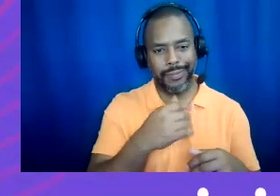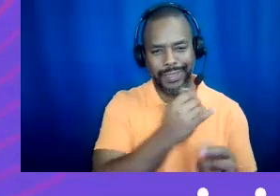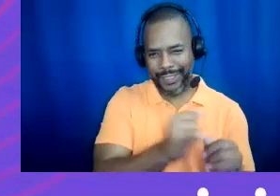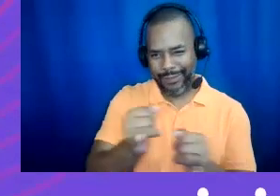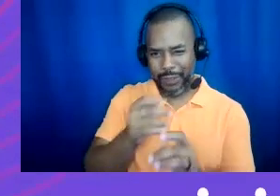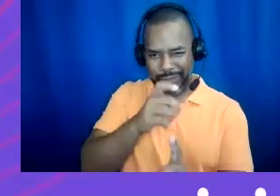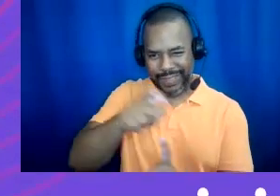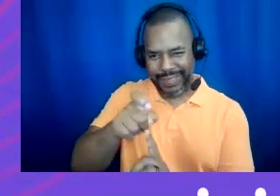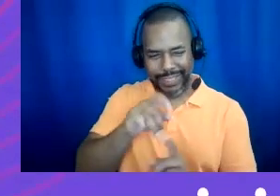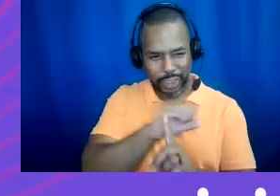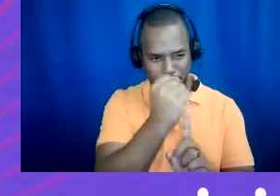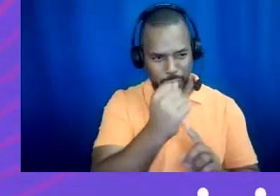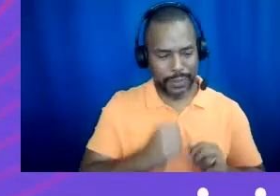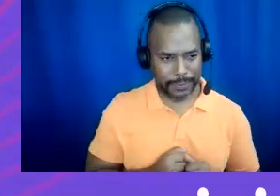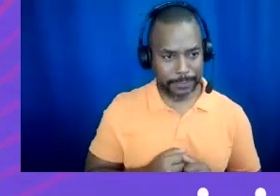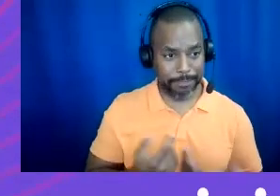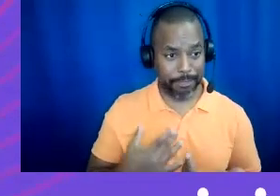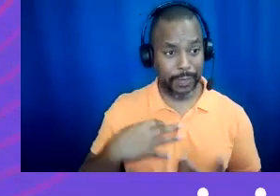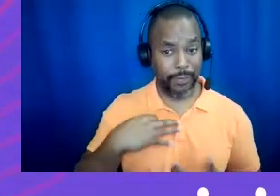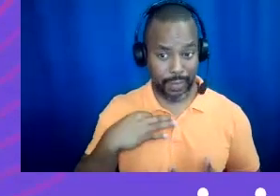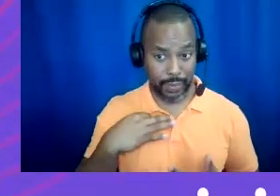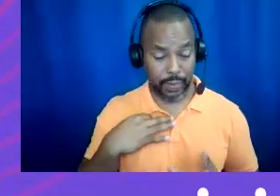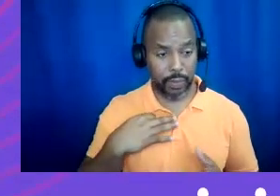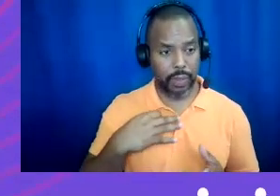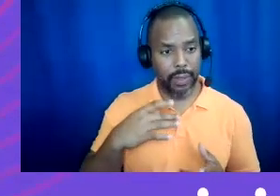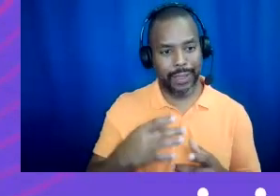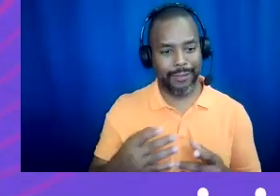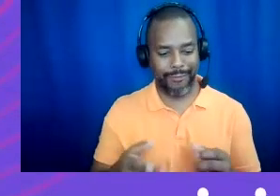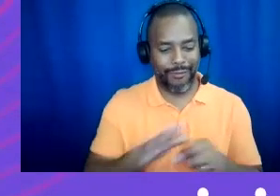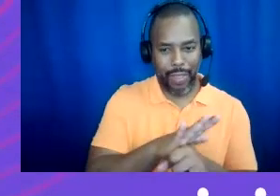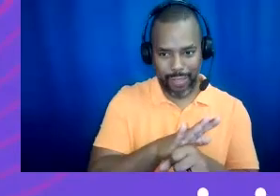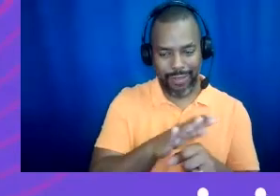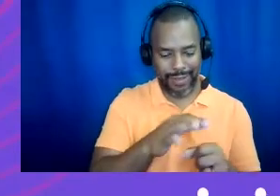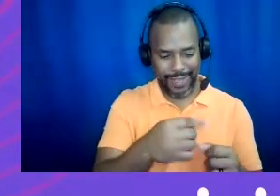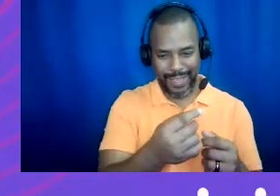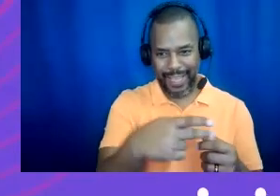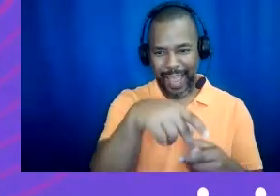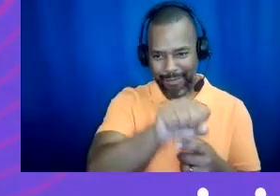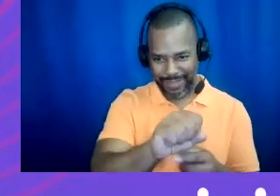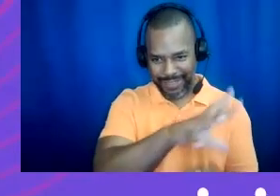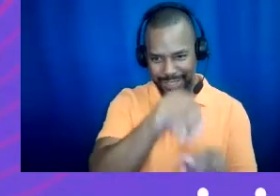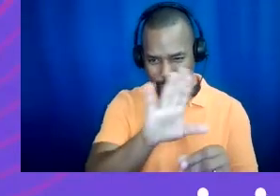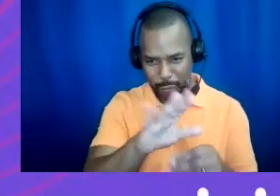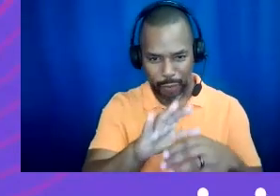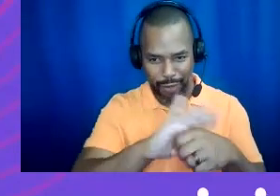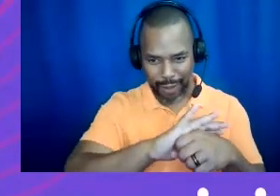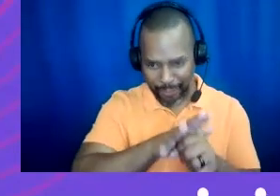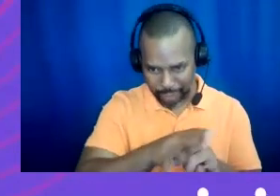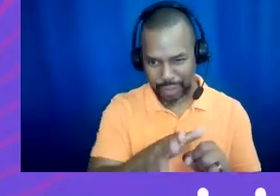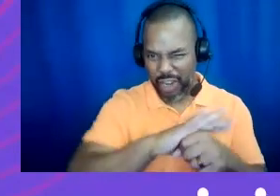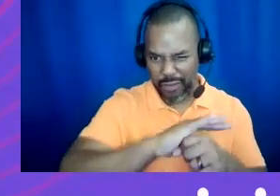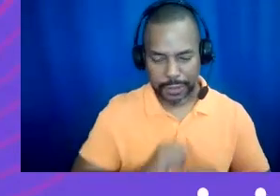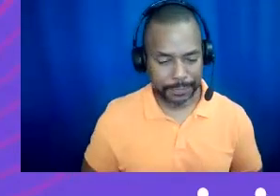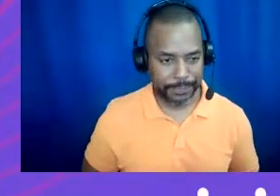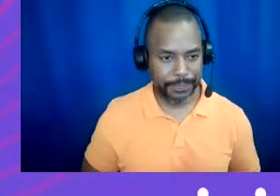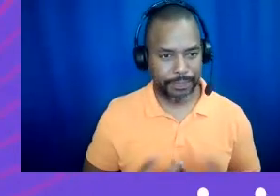situations. Voluntary benefits can actually fill gaps in your care coverage. They tend to complement basic health, dental, and life insurance by covering